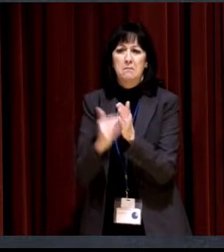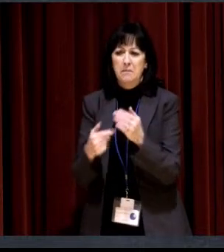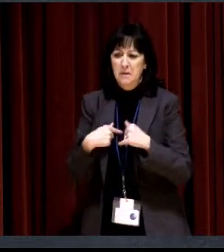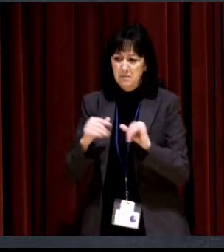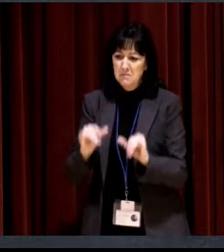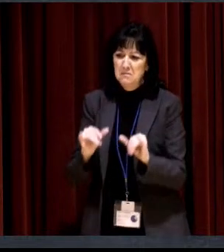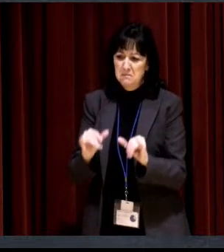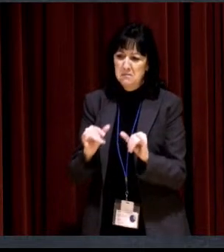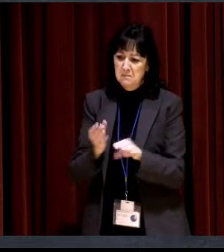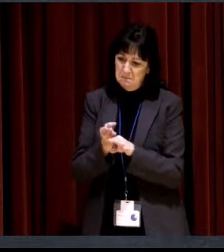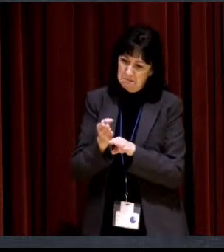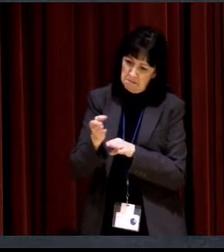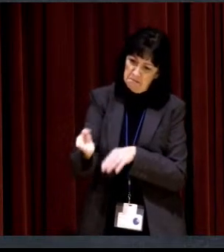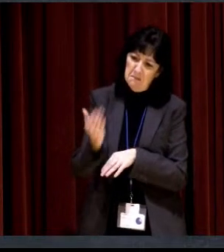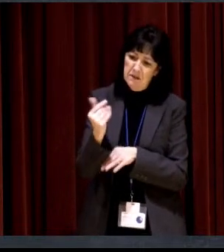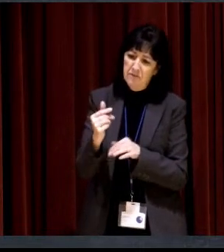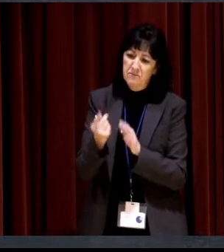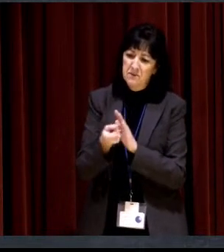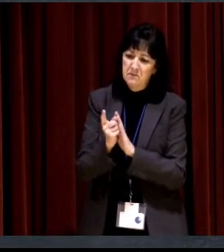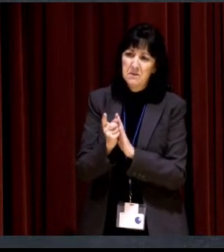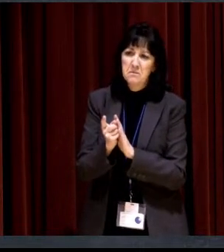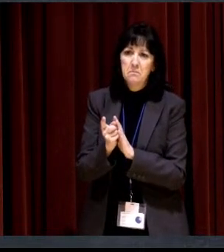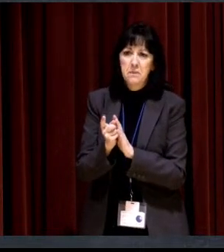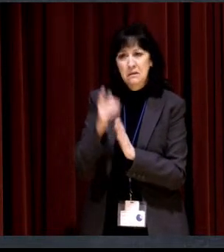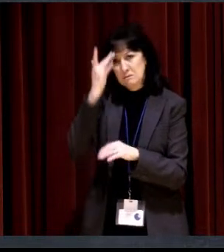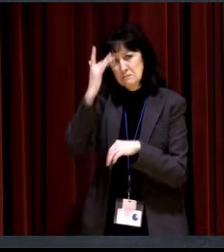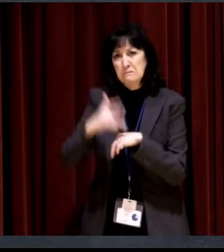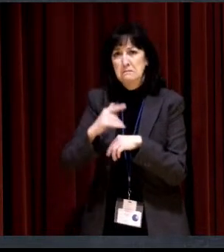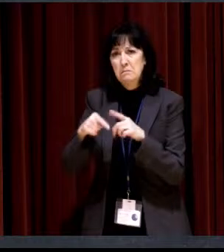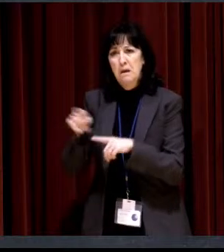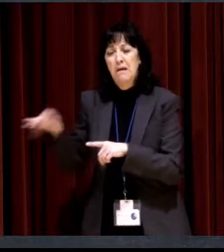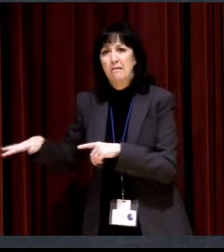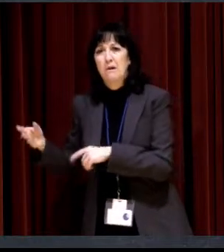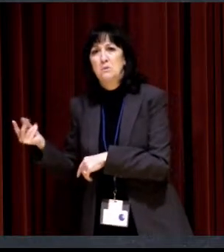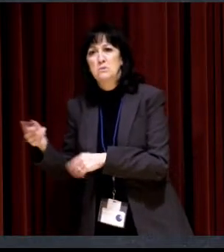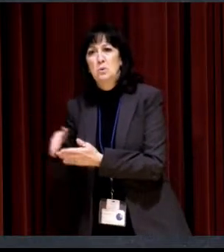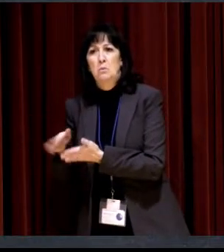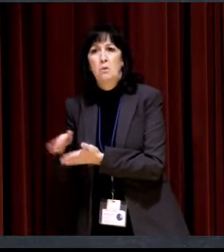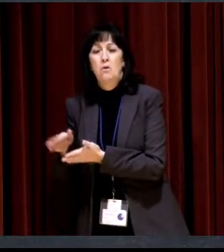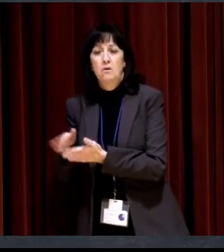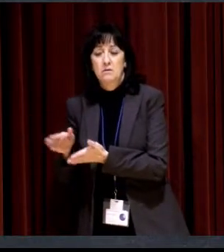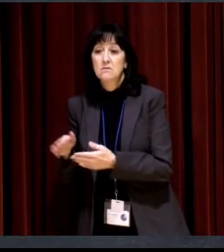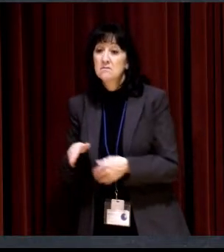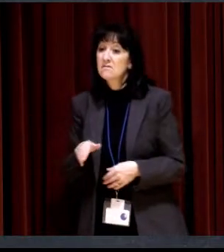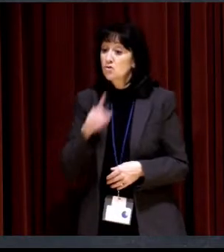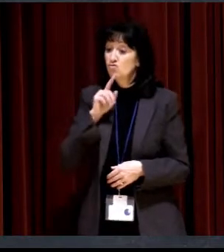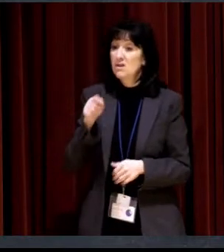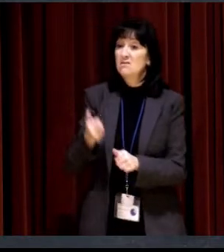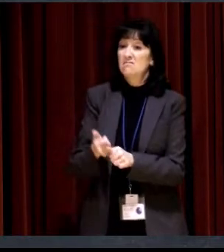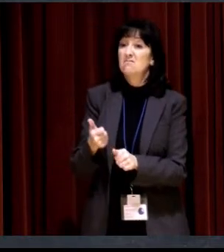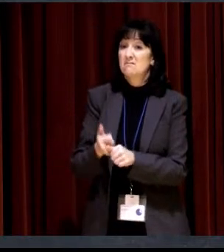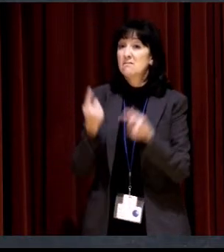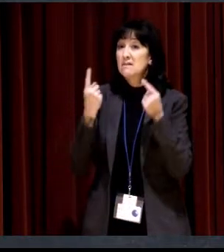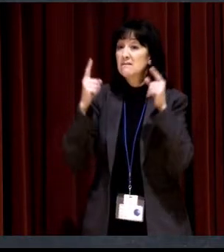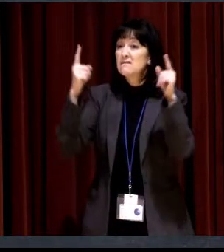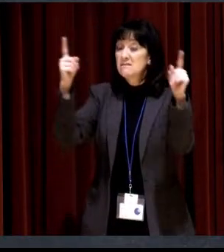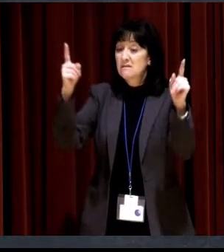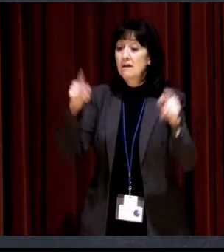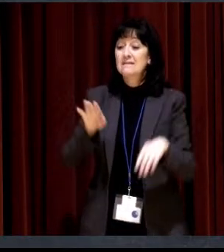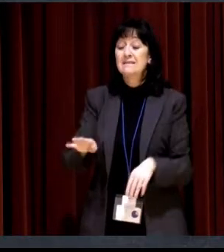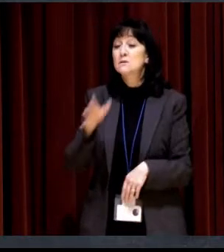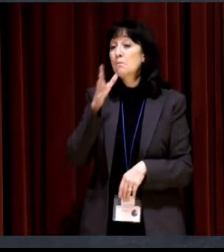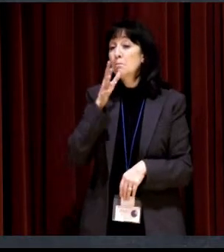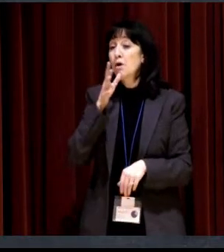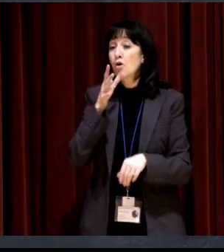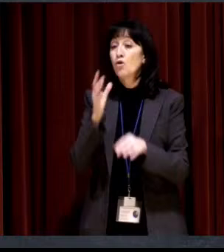a success story. His mother was got a job eventually as an aide over there at Warner, and